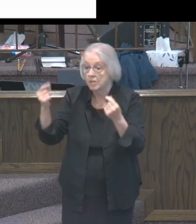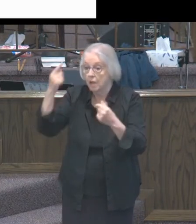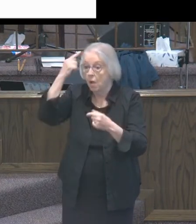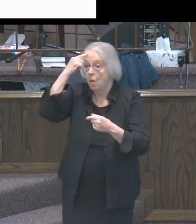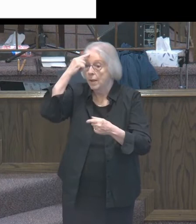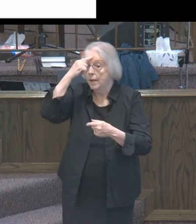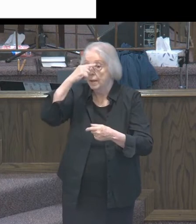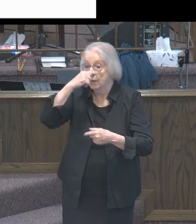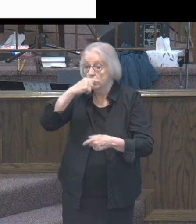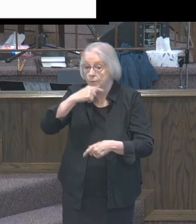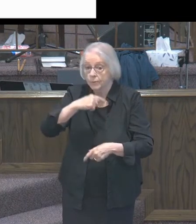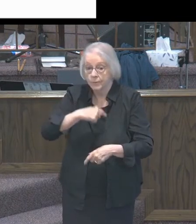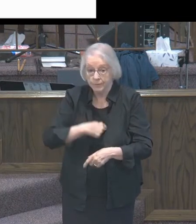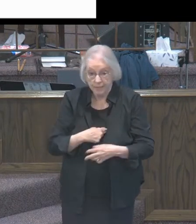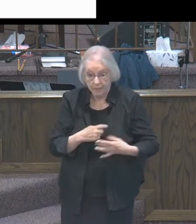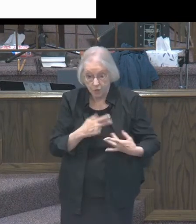performed something